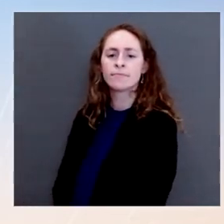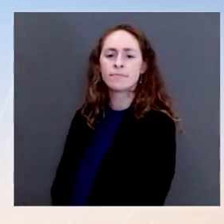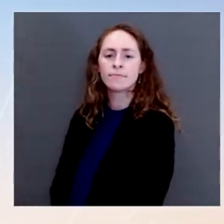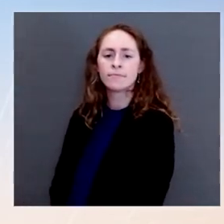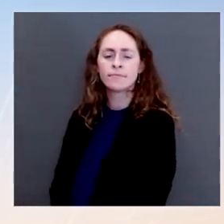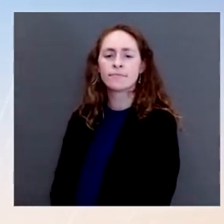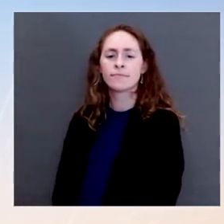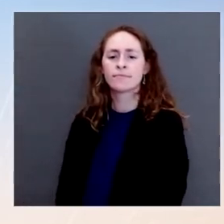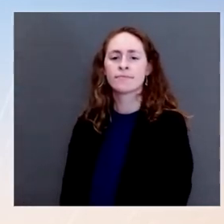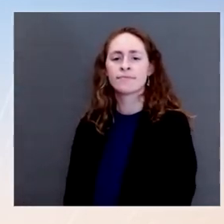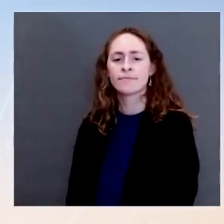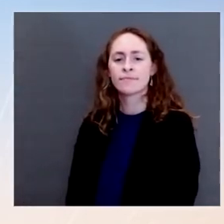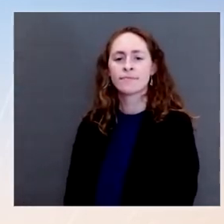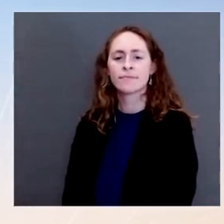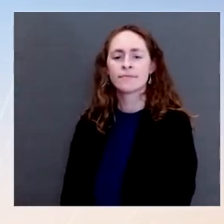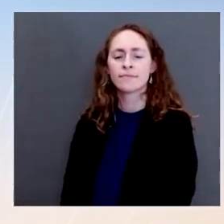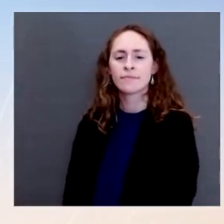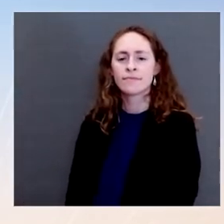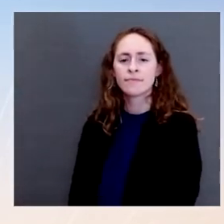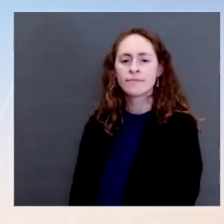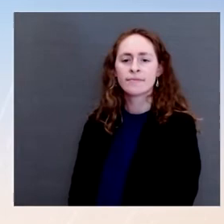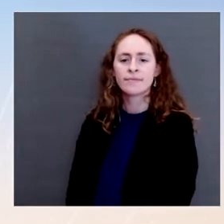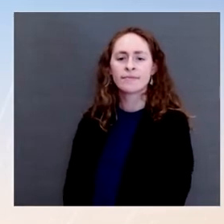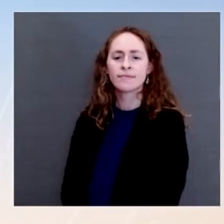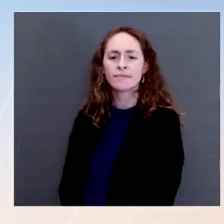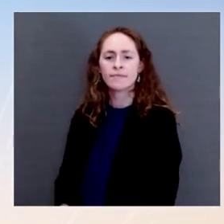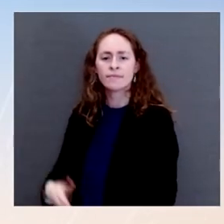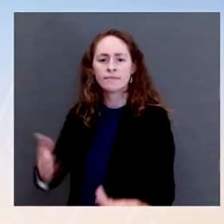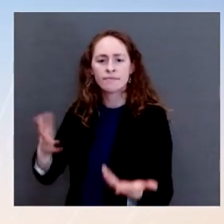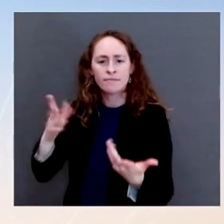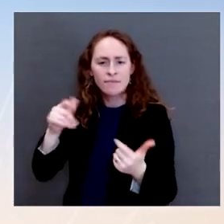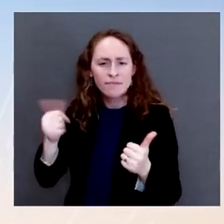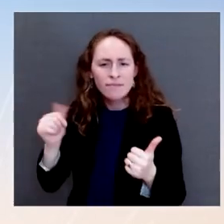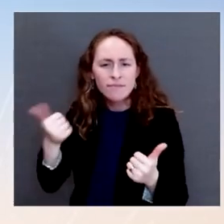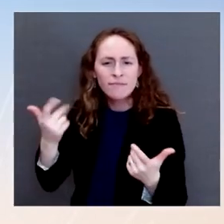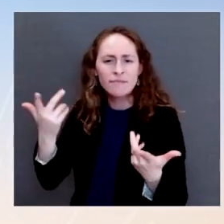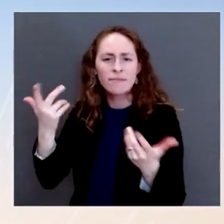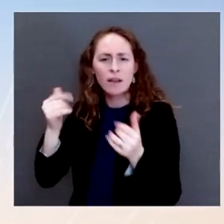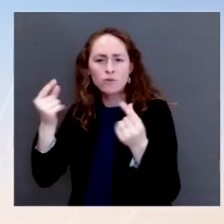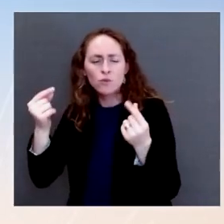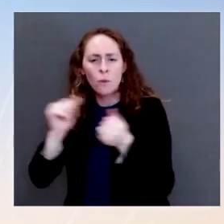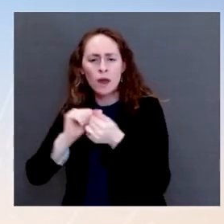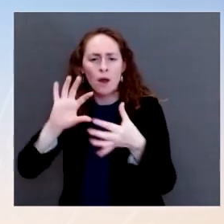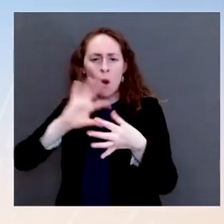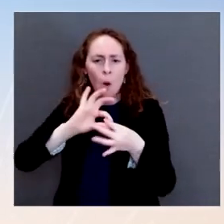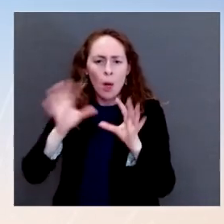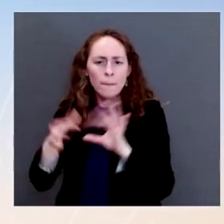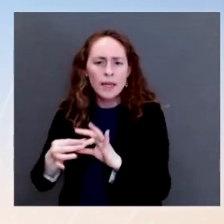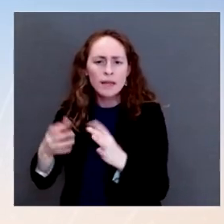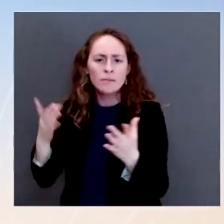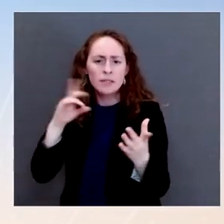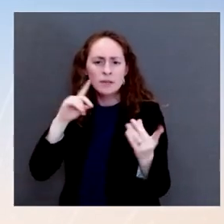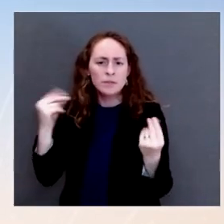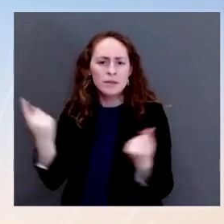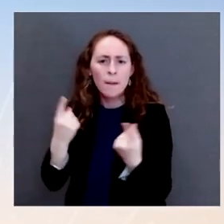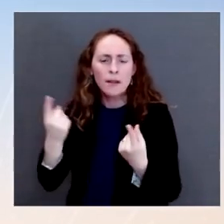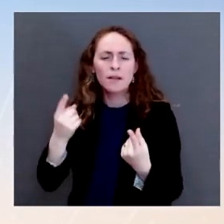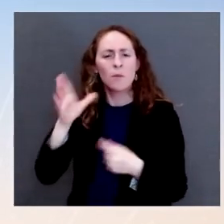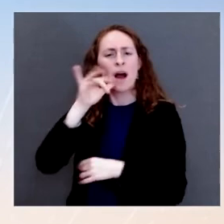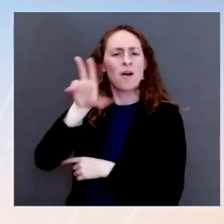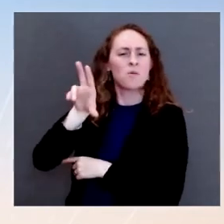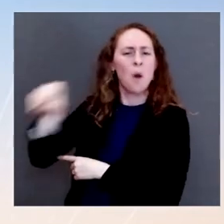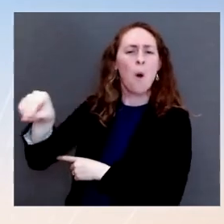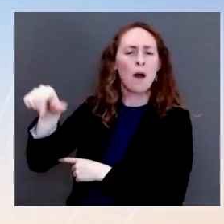the decision that was made and why. And why did you make that particular decision? Why not bar Why not go further and bar U.S. athletes from the